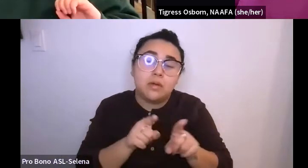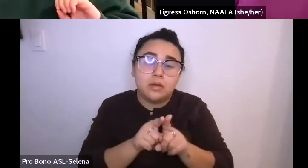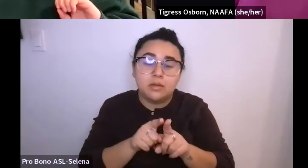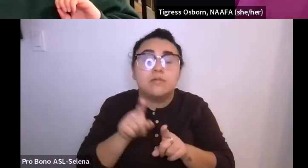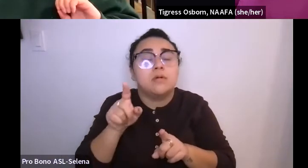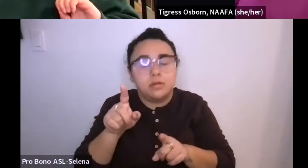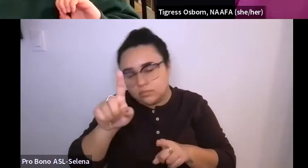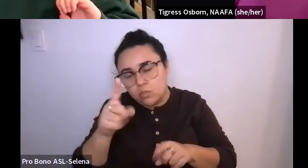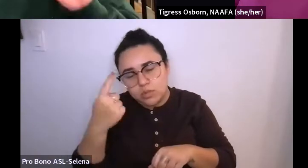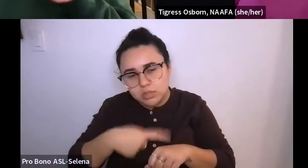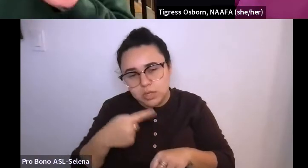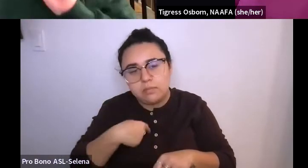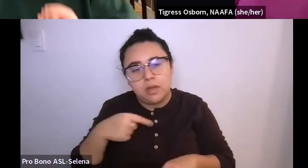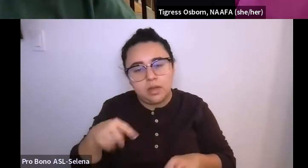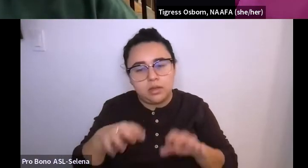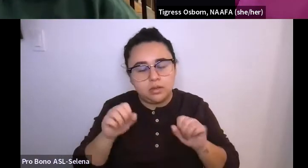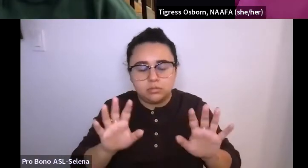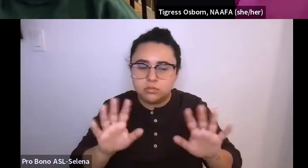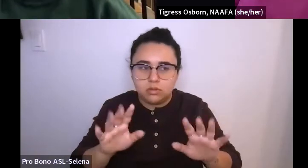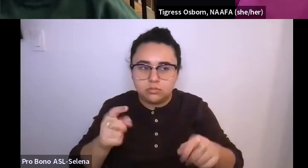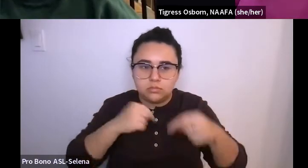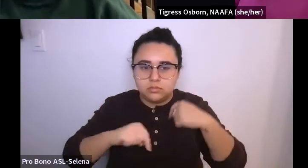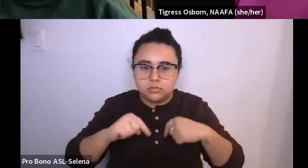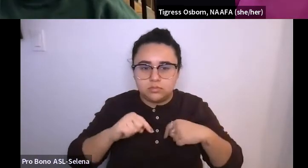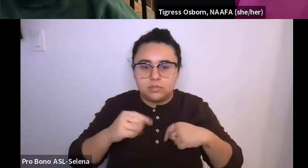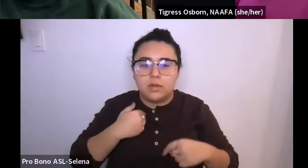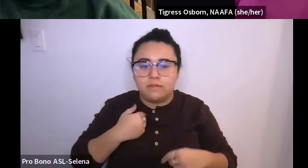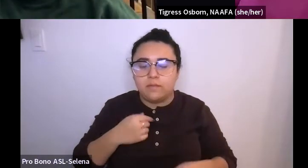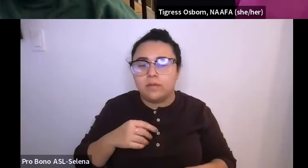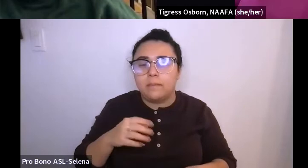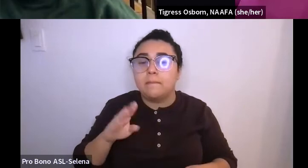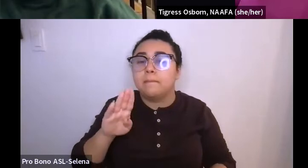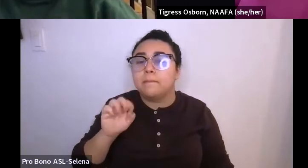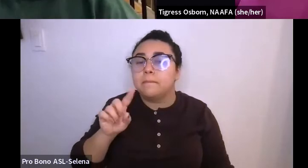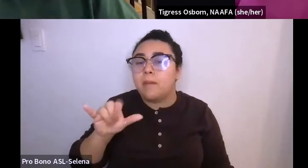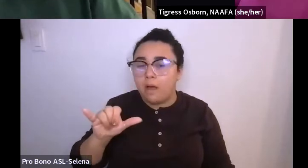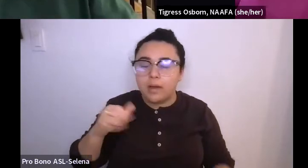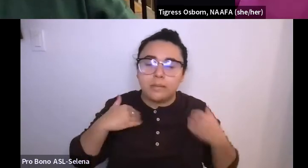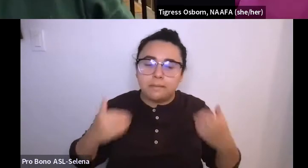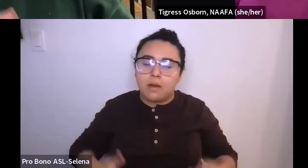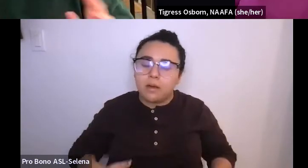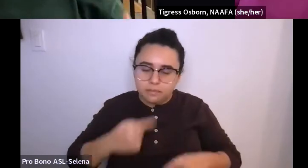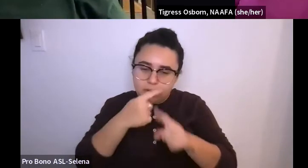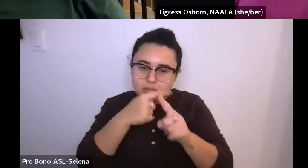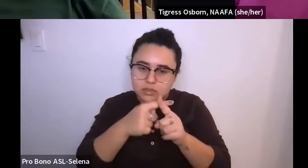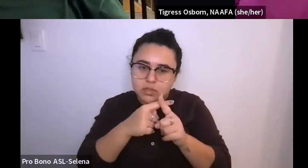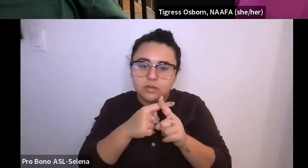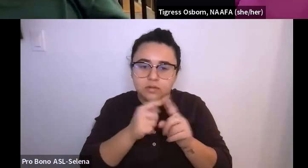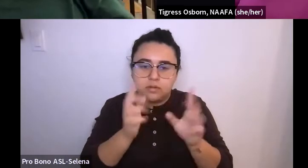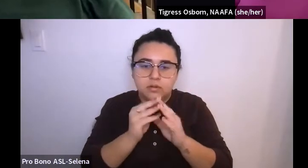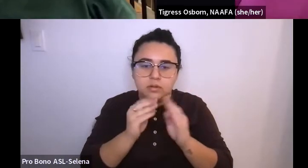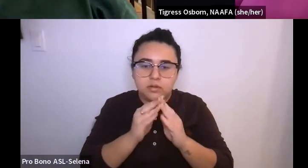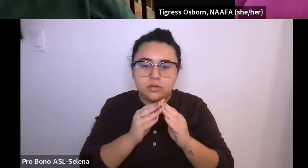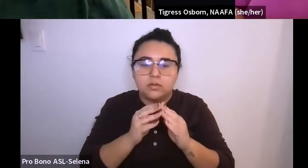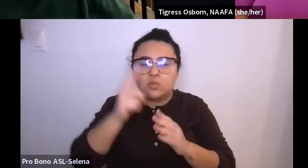fat, no, I did a body positivity conference event where